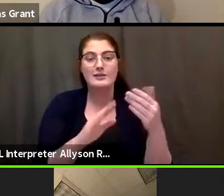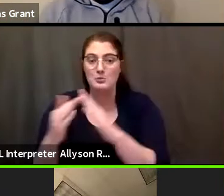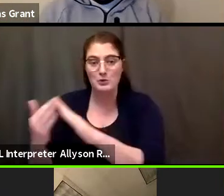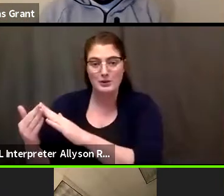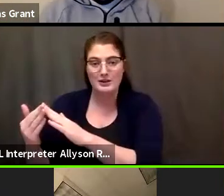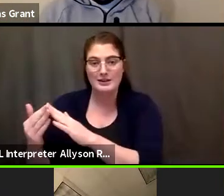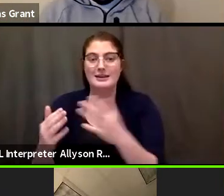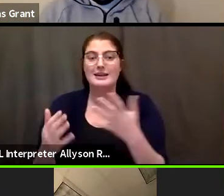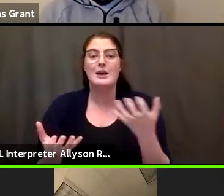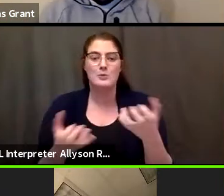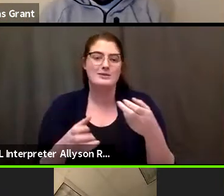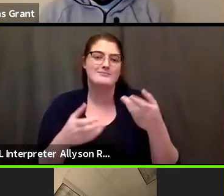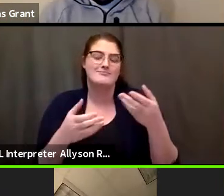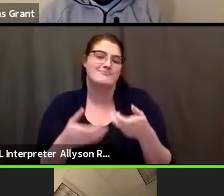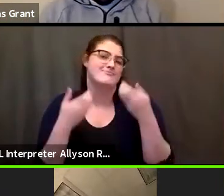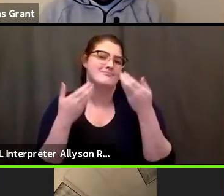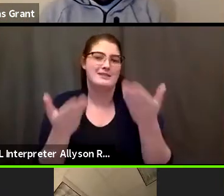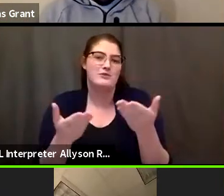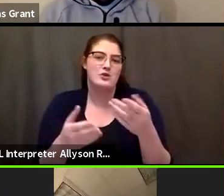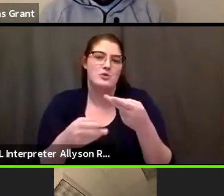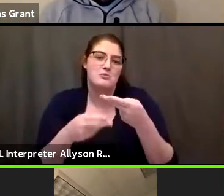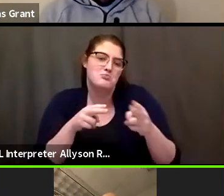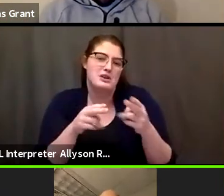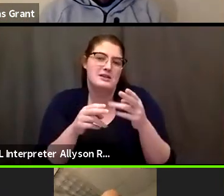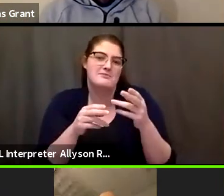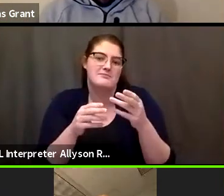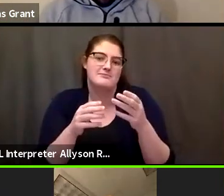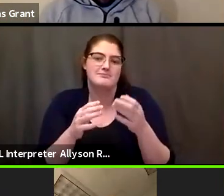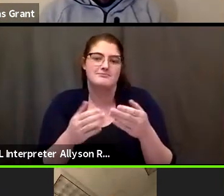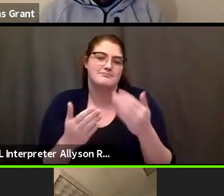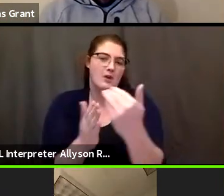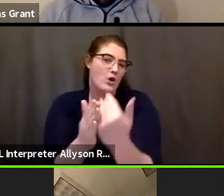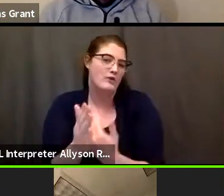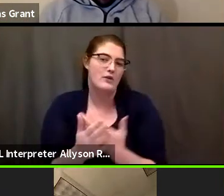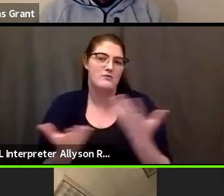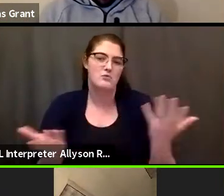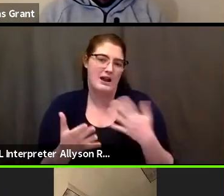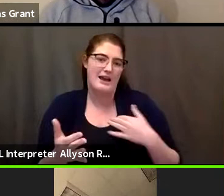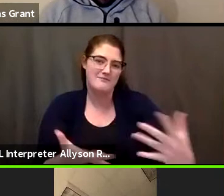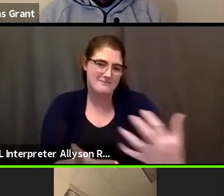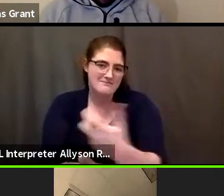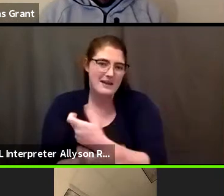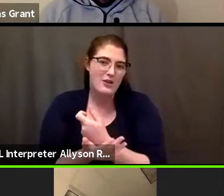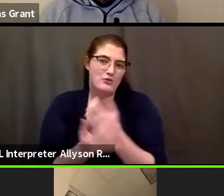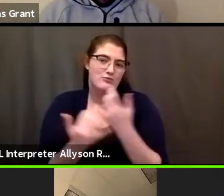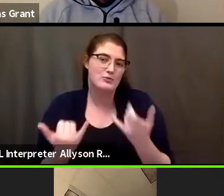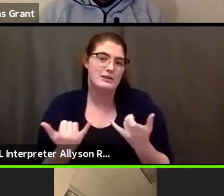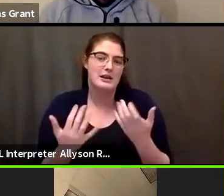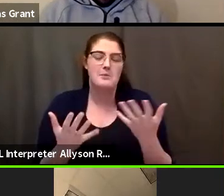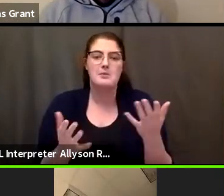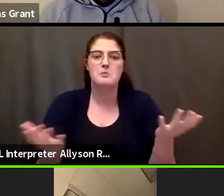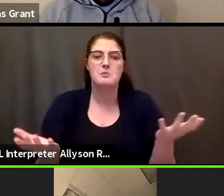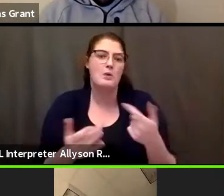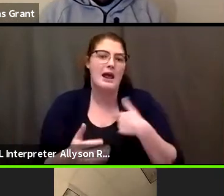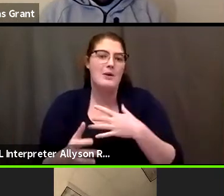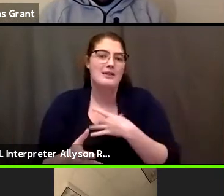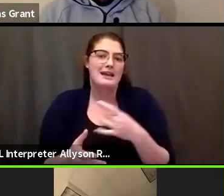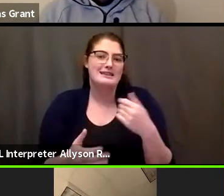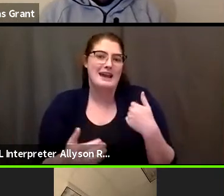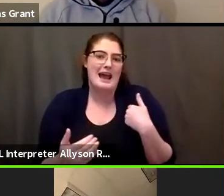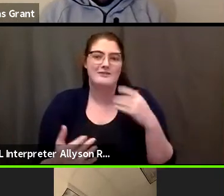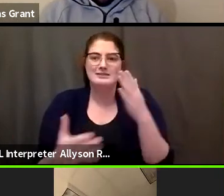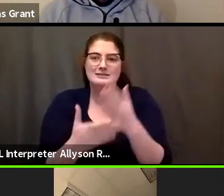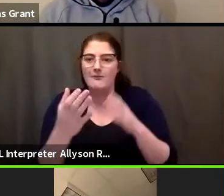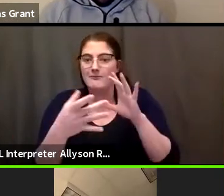give you a brief overview of what I have gathered at this point. And what I'd like to have is just some feedback from